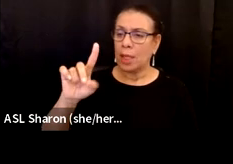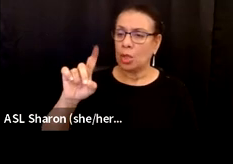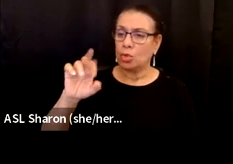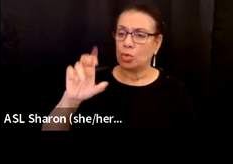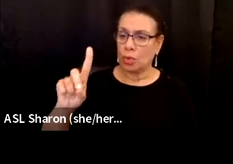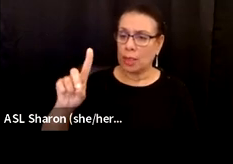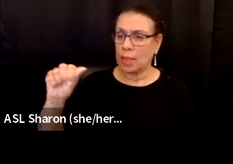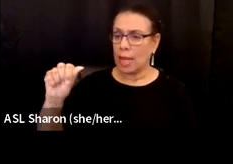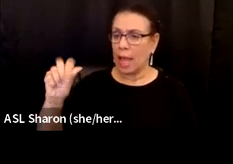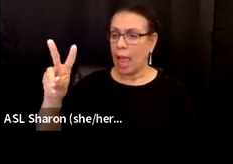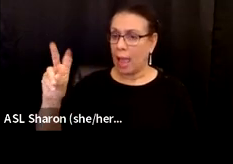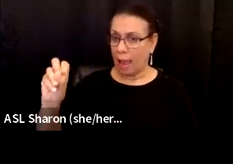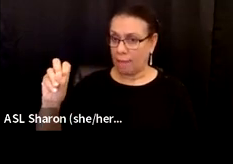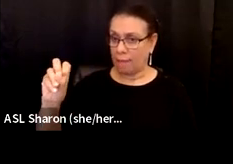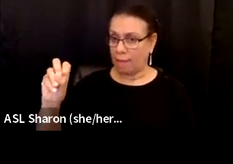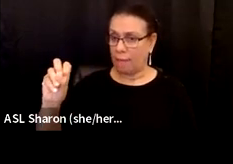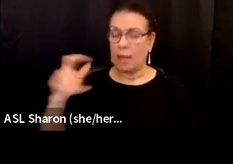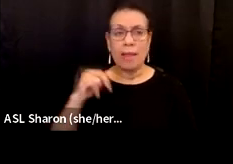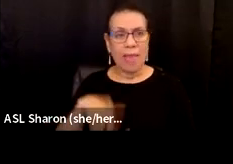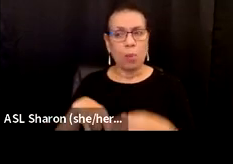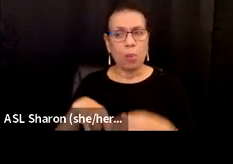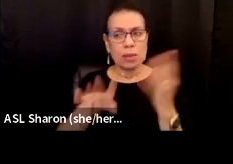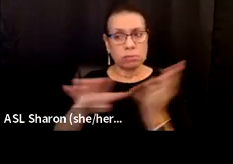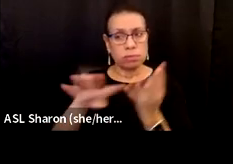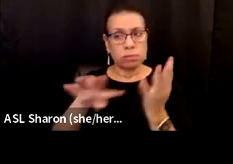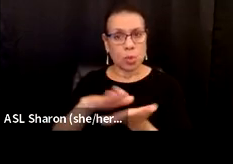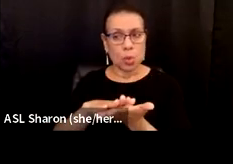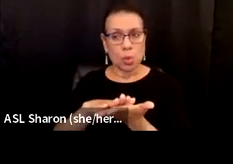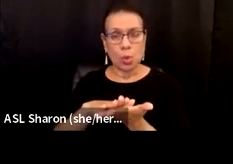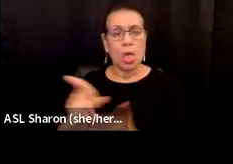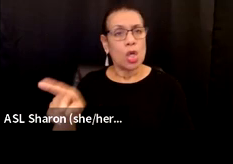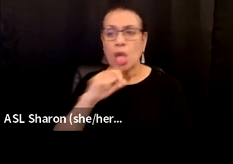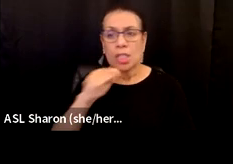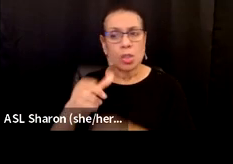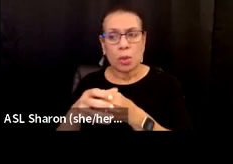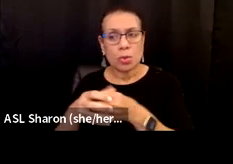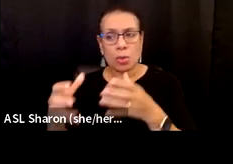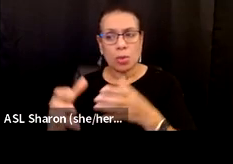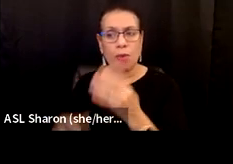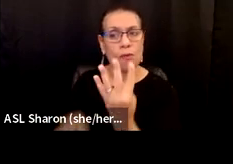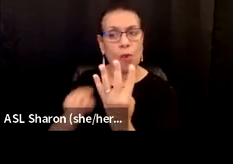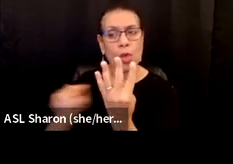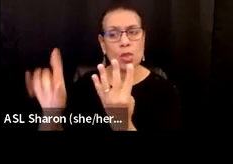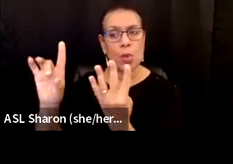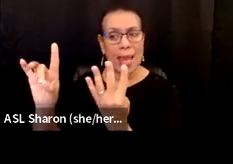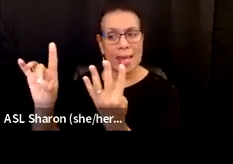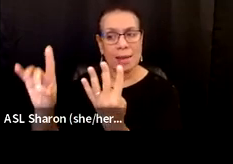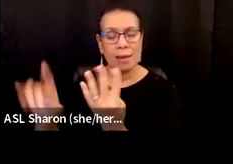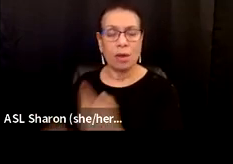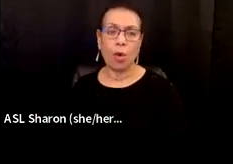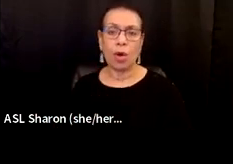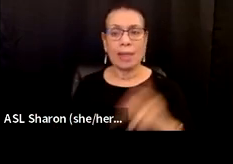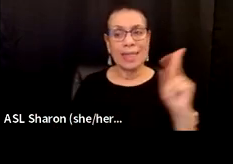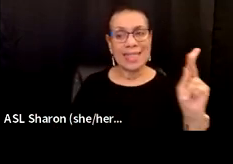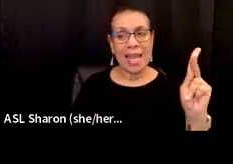they fed to um and was a pathway to was not supposed to expand from four to eight to k08 which it is